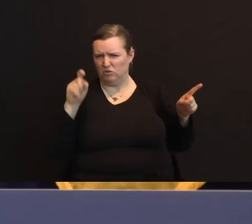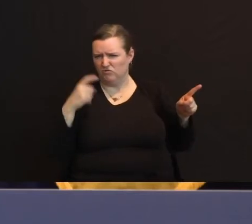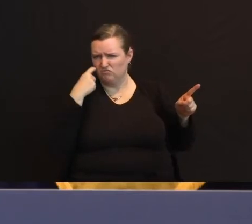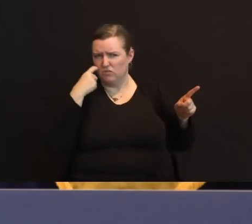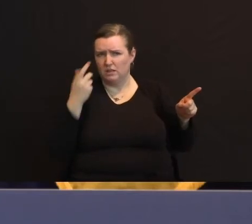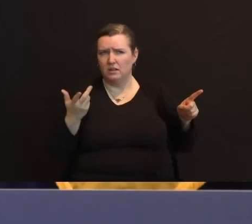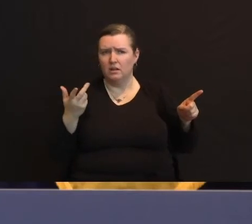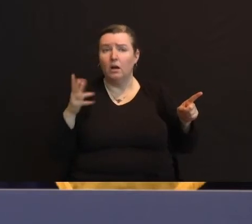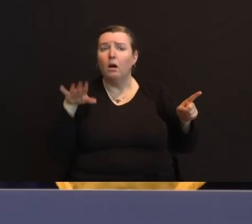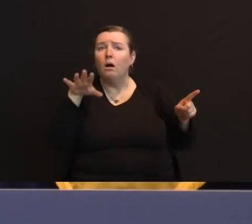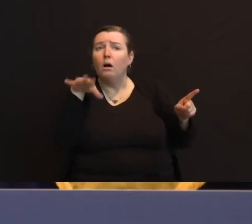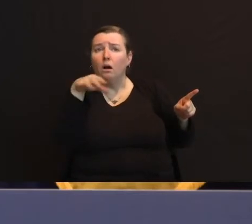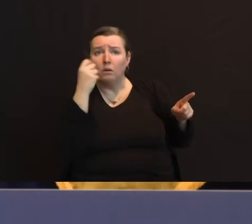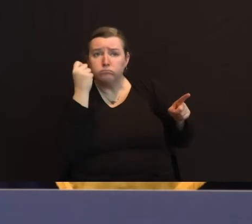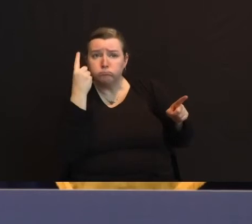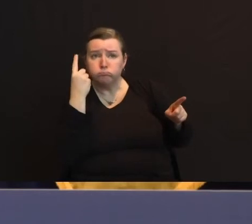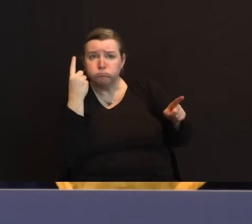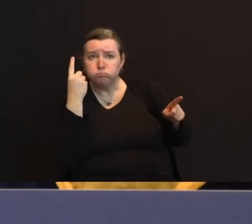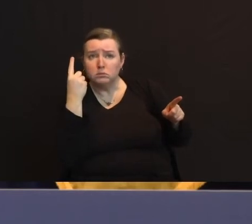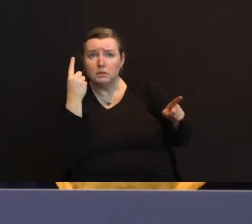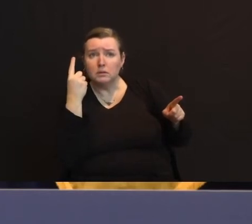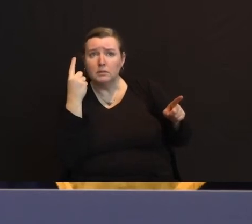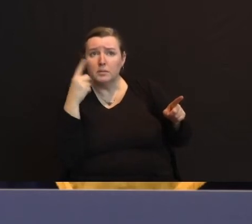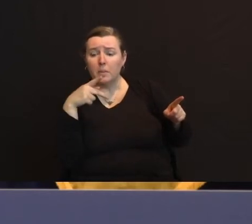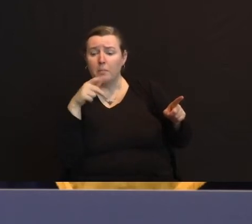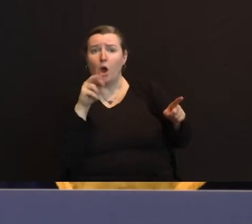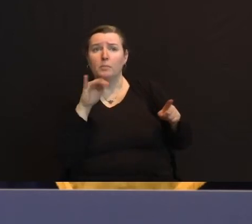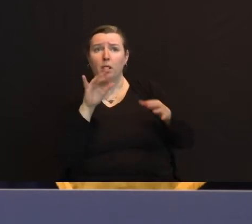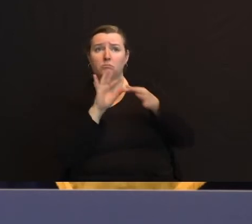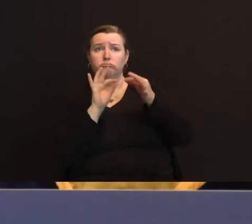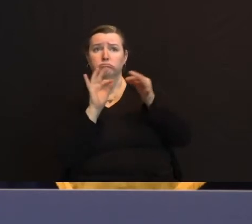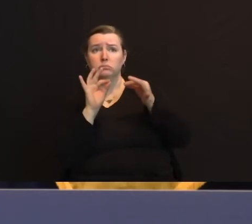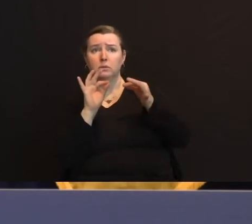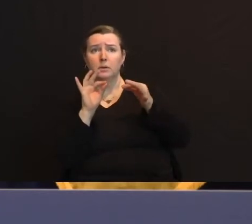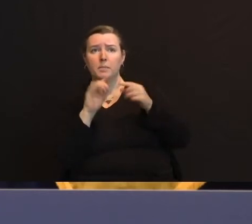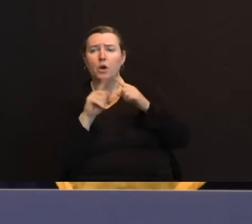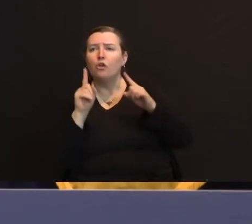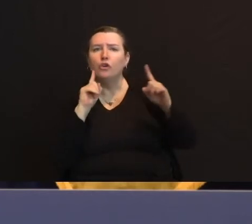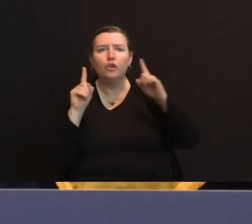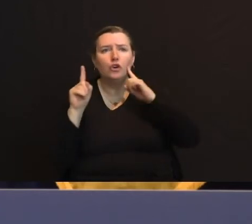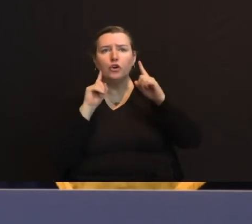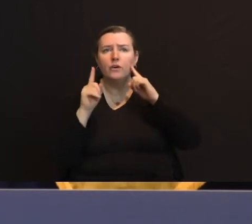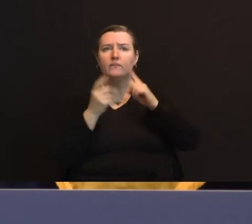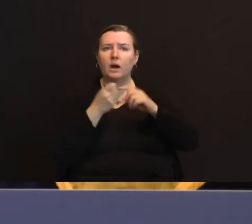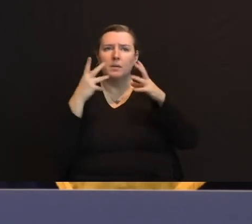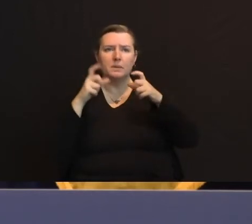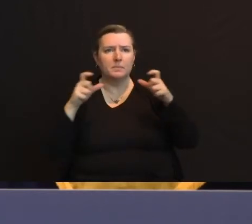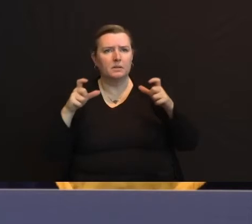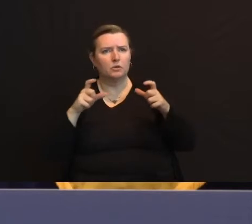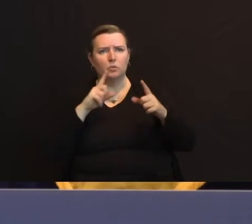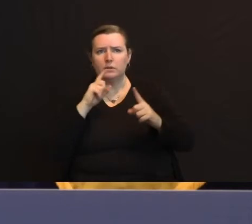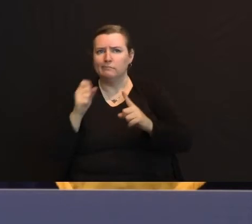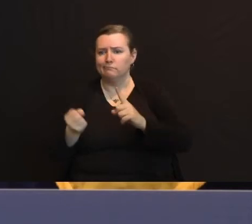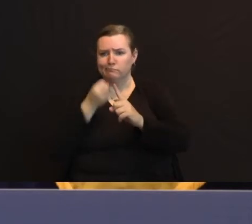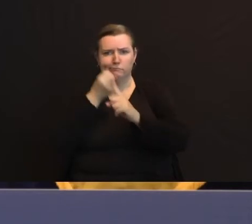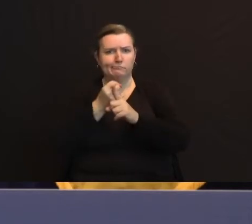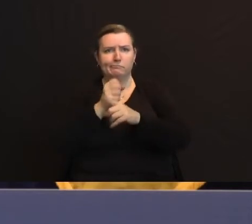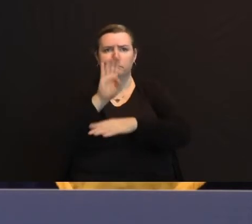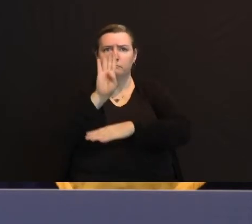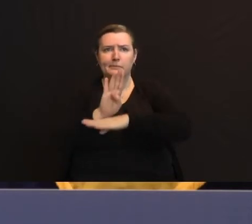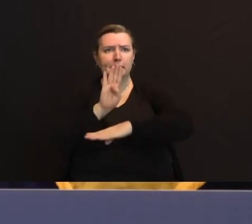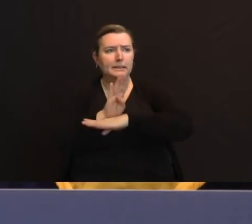what Chief Counsel is saying, but we've heard from a number of folks that say it affects many businesses because they're left out